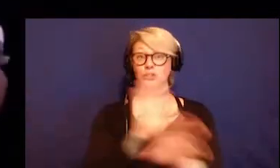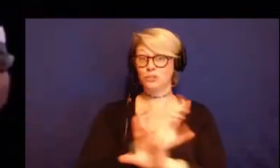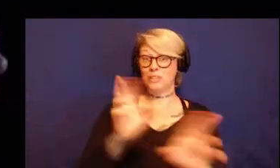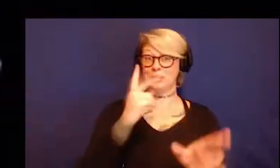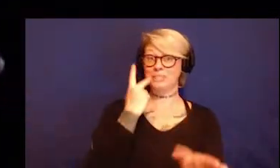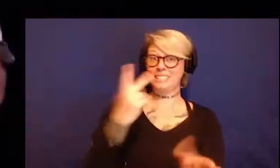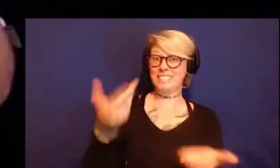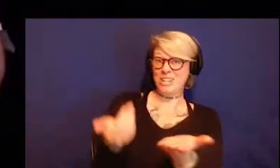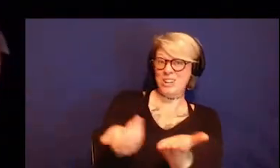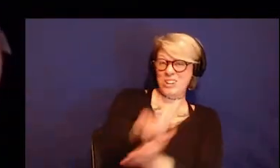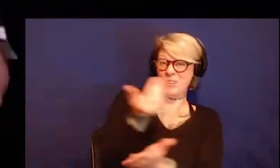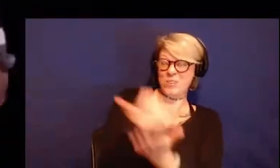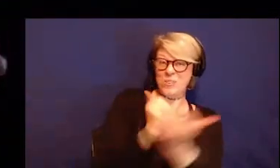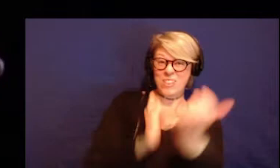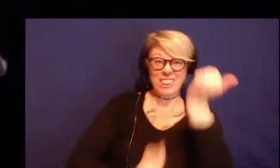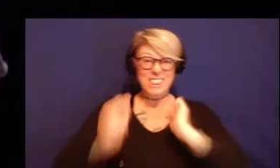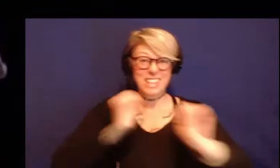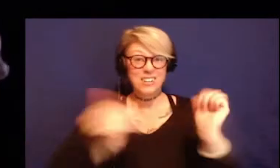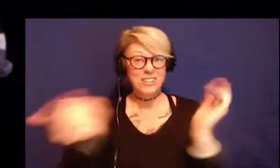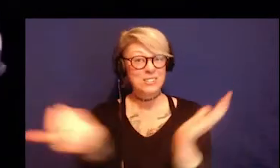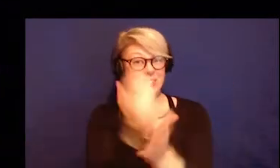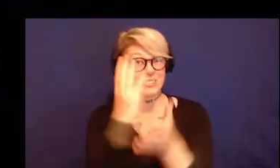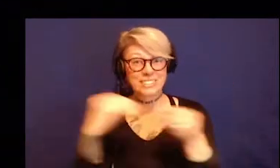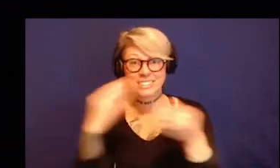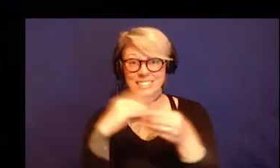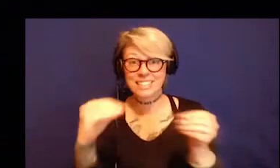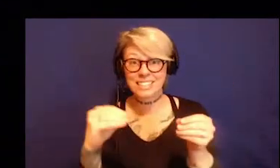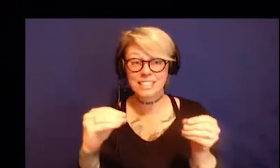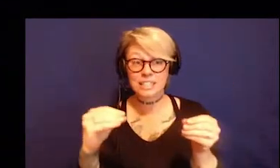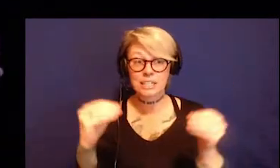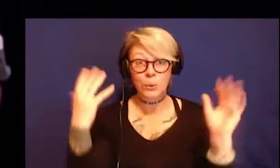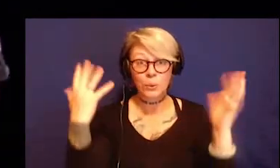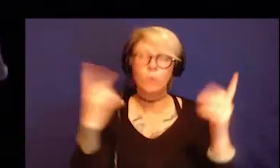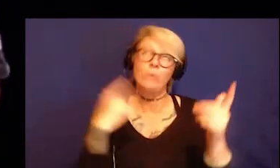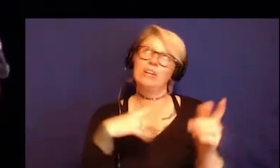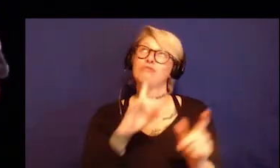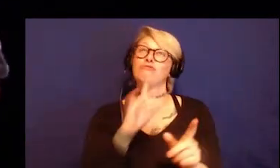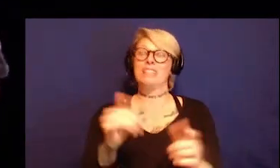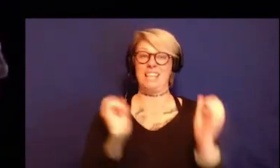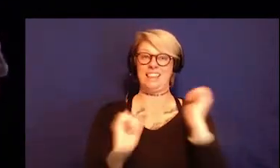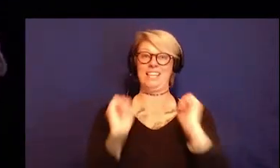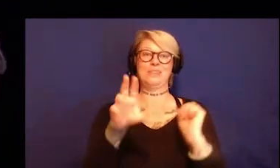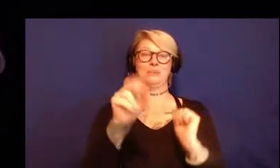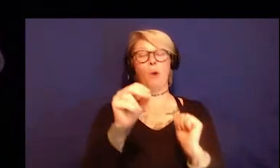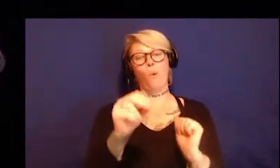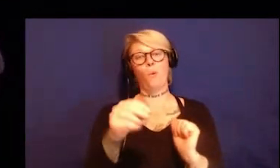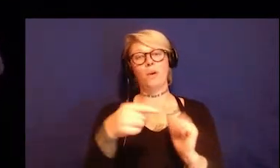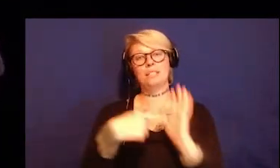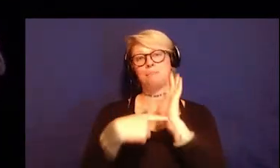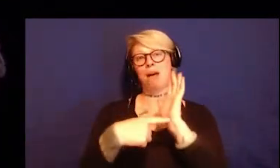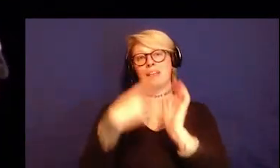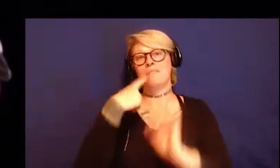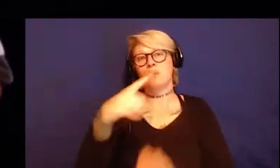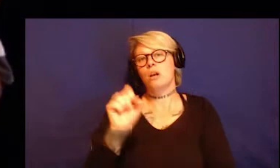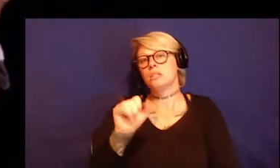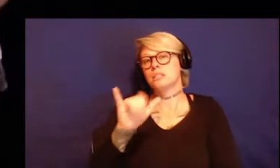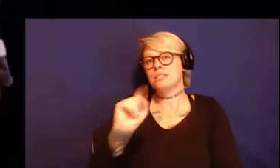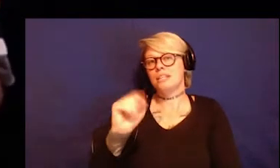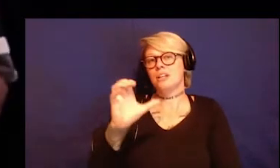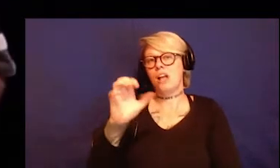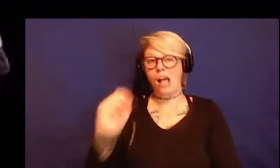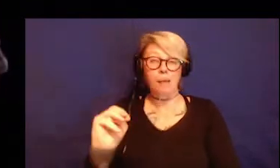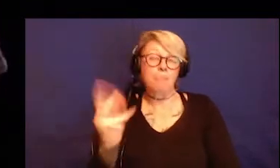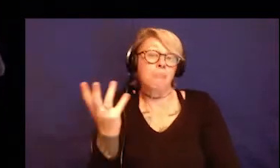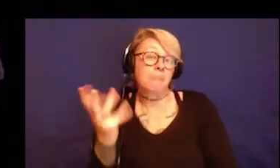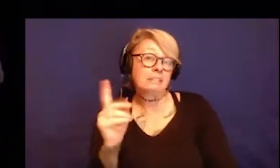stories, fresh theater? I shouldn't say theater because the first one is a pilot for a sitcom. It's not theater at all, but it's